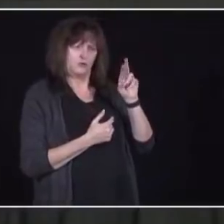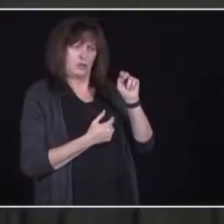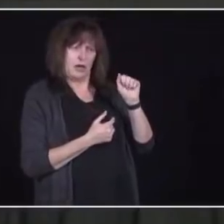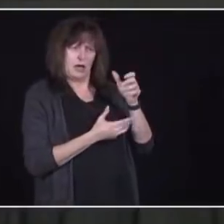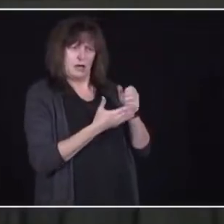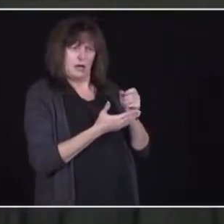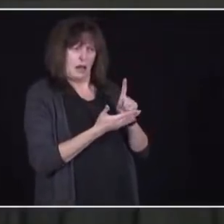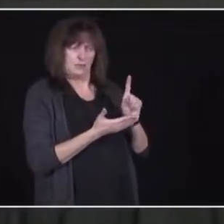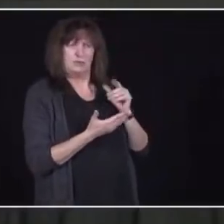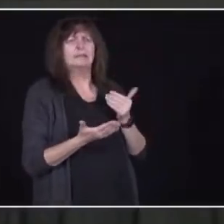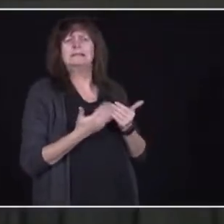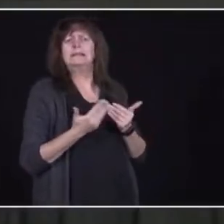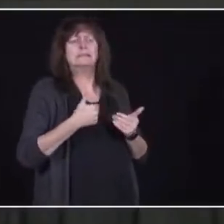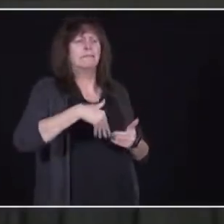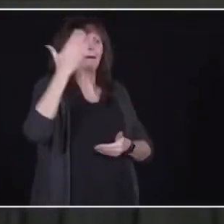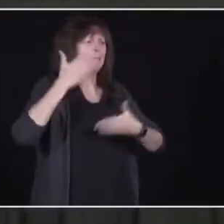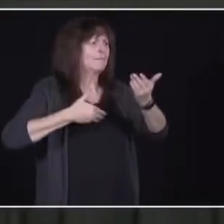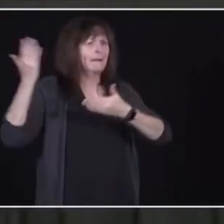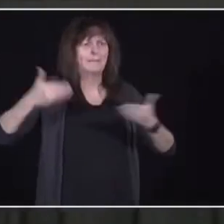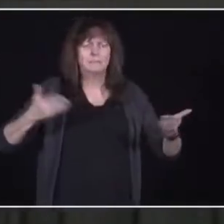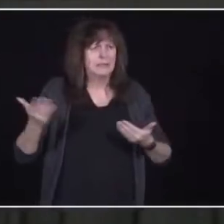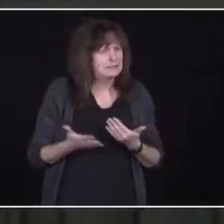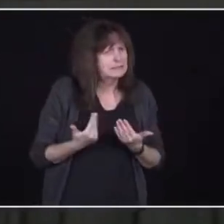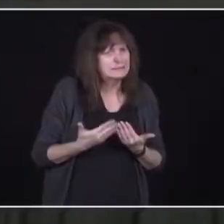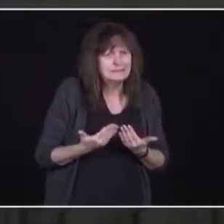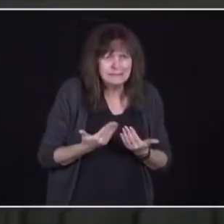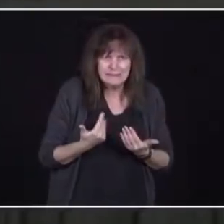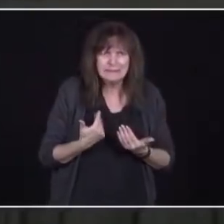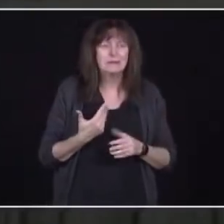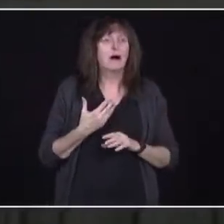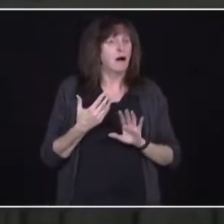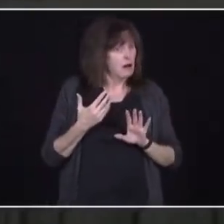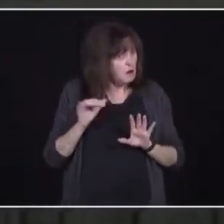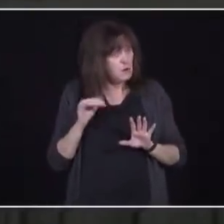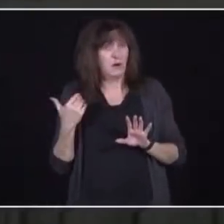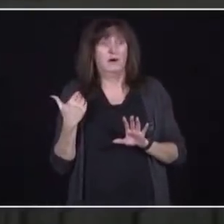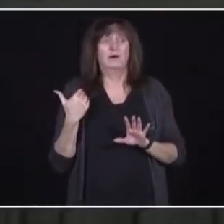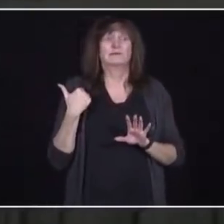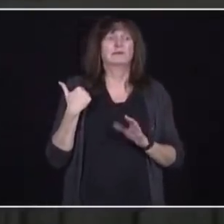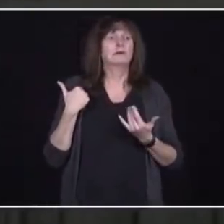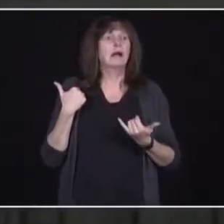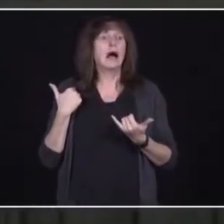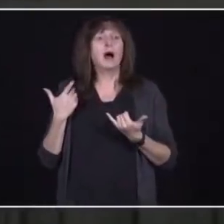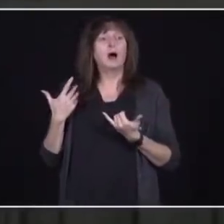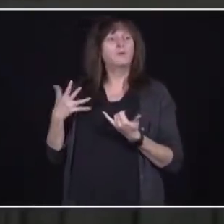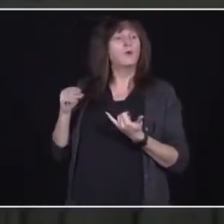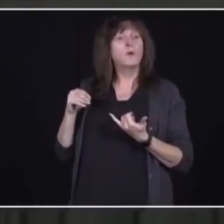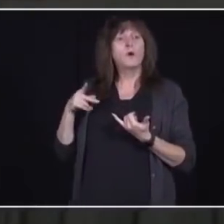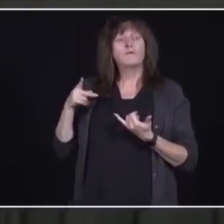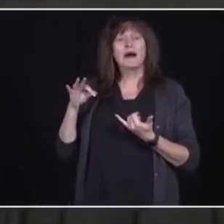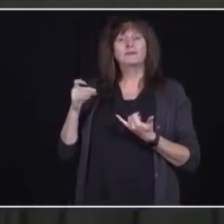of our ability in the middle of the week to move Pfizer from the hospital sites where we receive it. We took the Premier's challenge